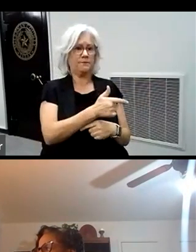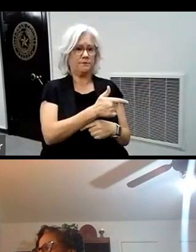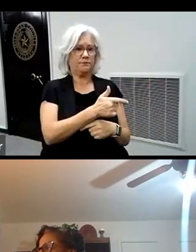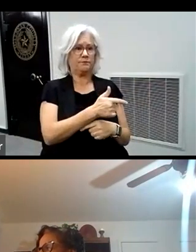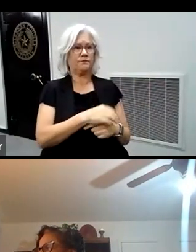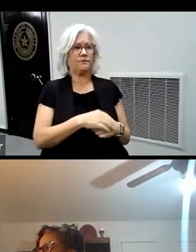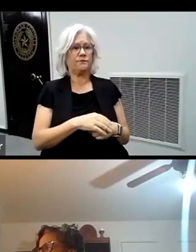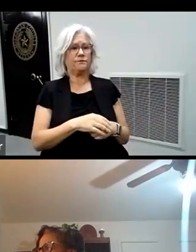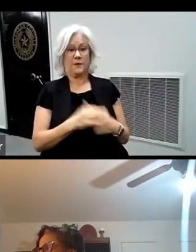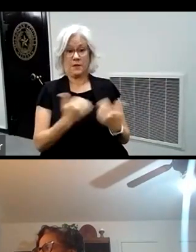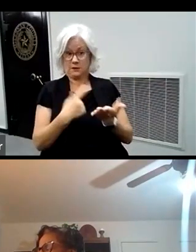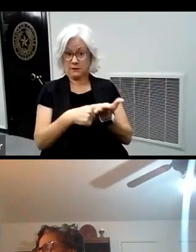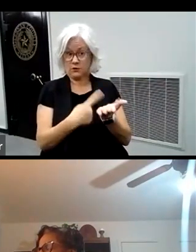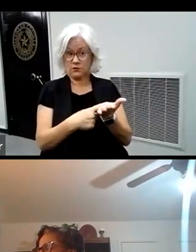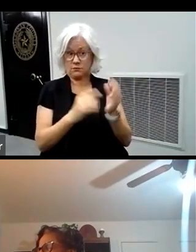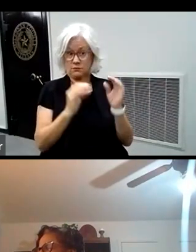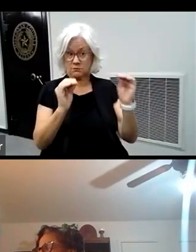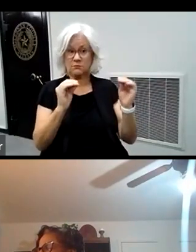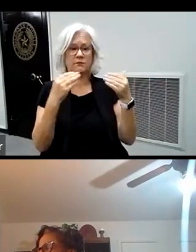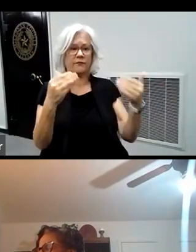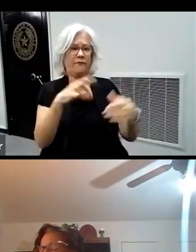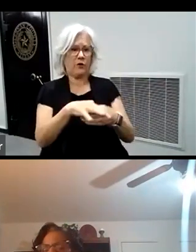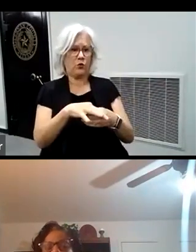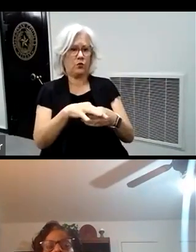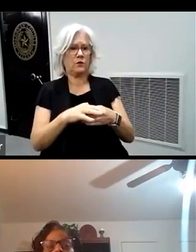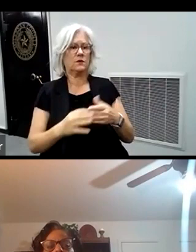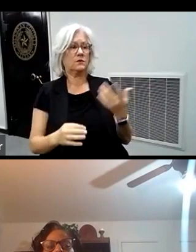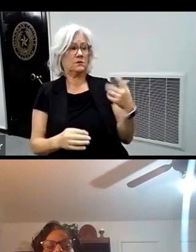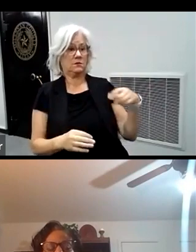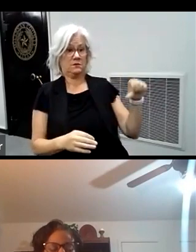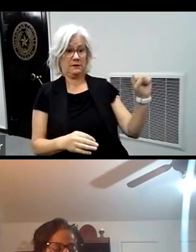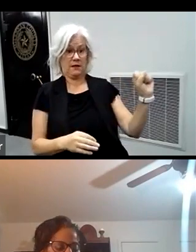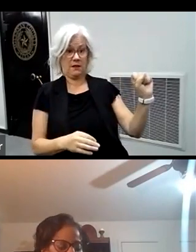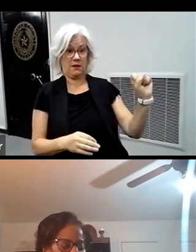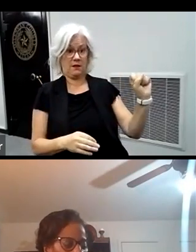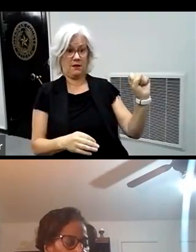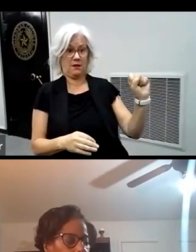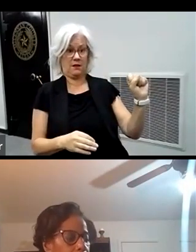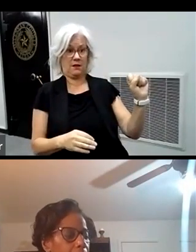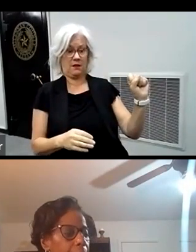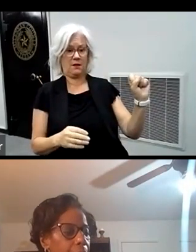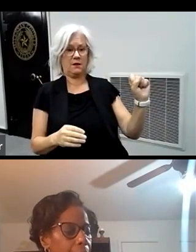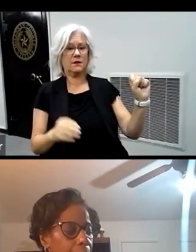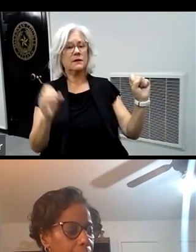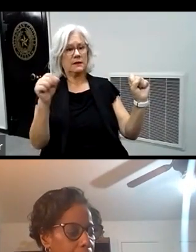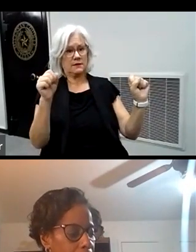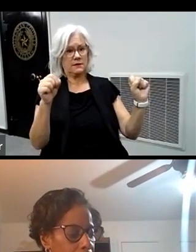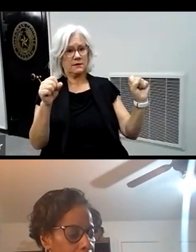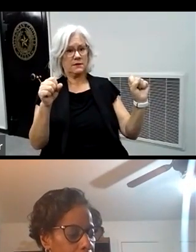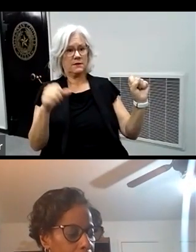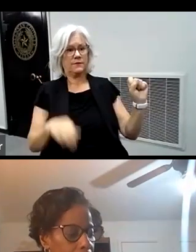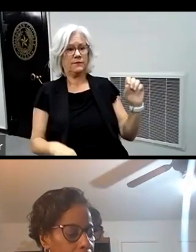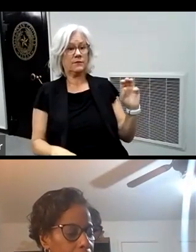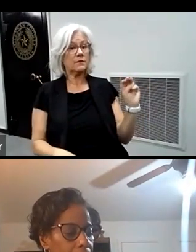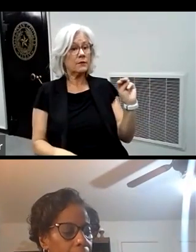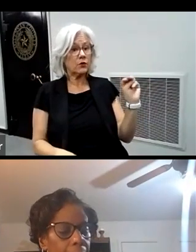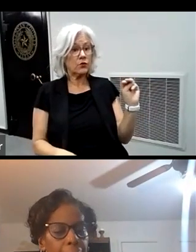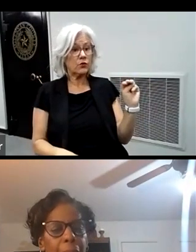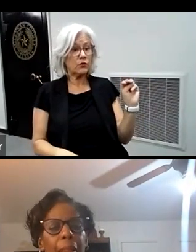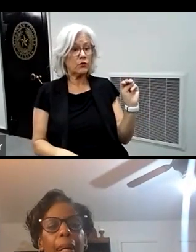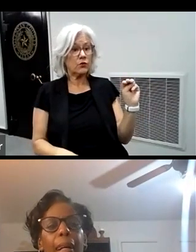made and second. Any other discussion? No other discussion, call for a vote. Commissioner Snell, Aye. Commissioner